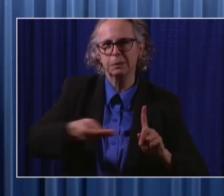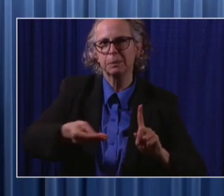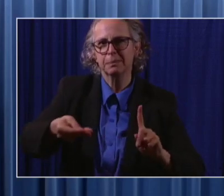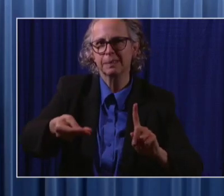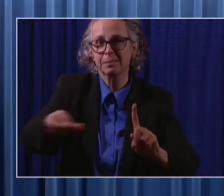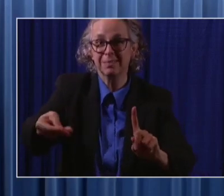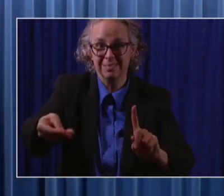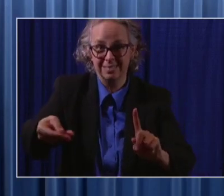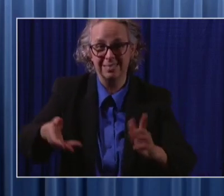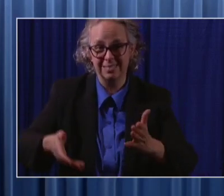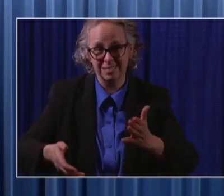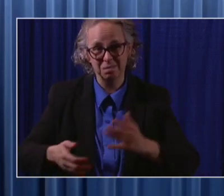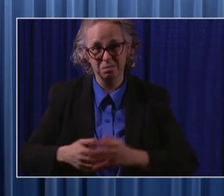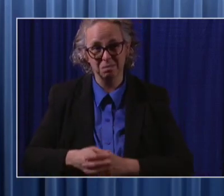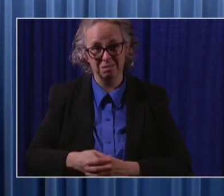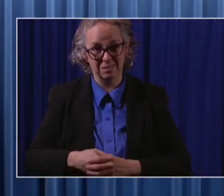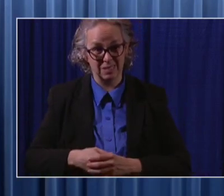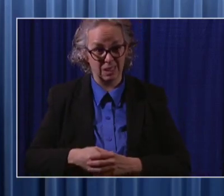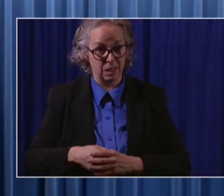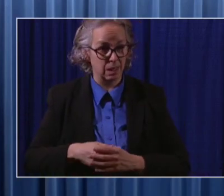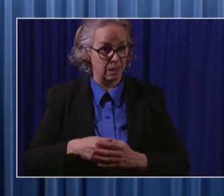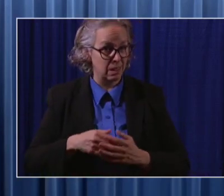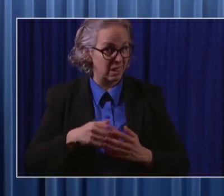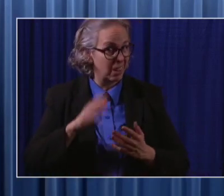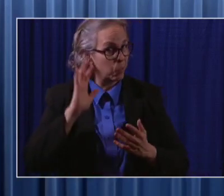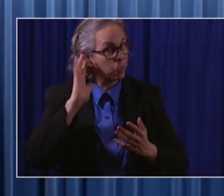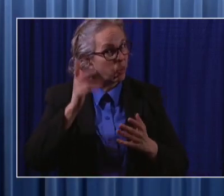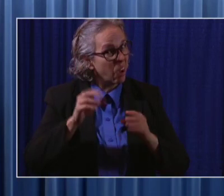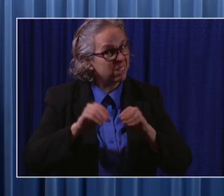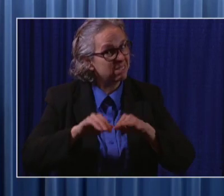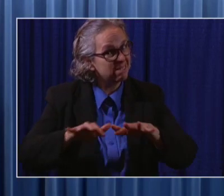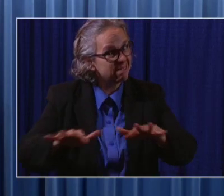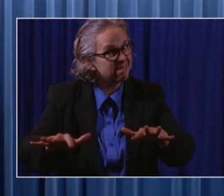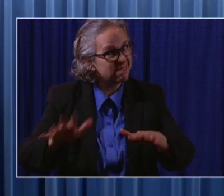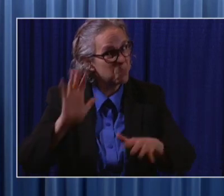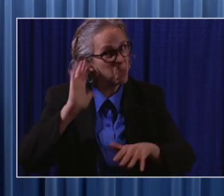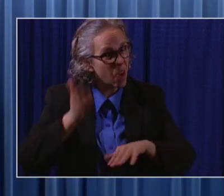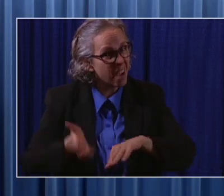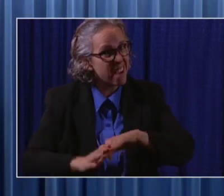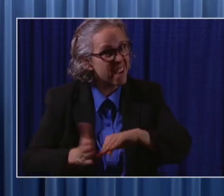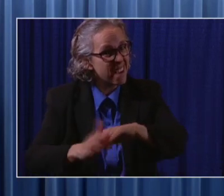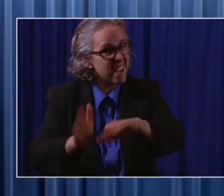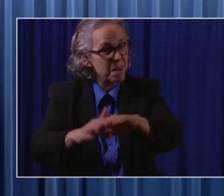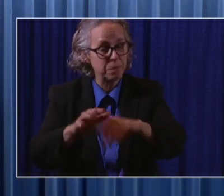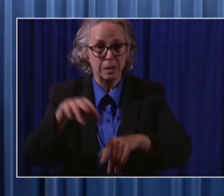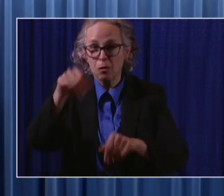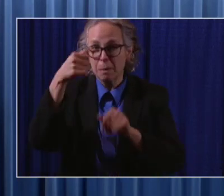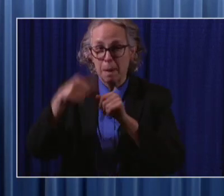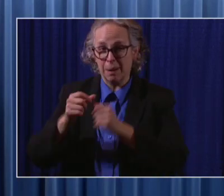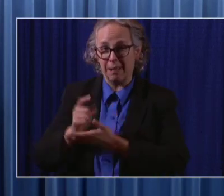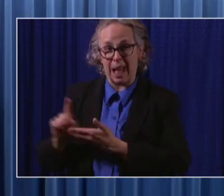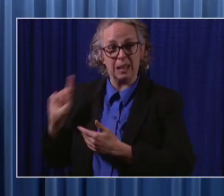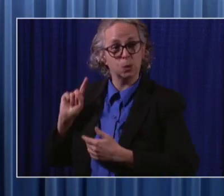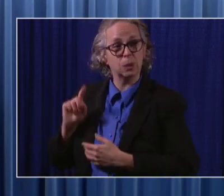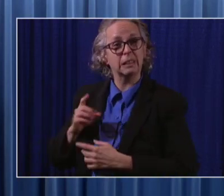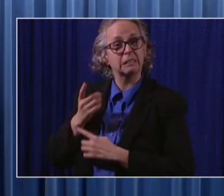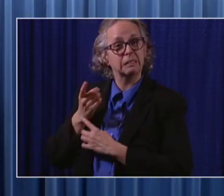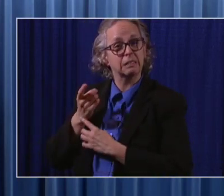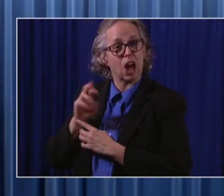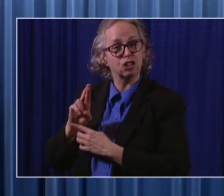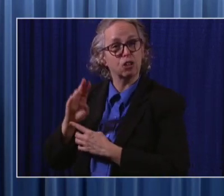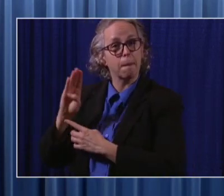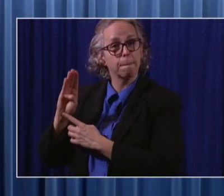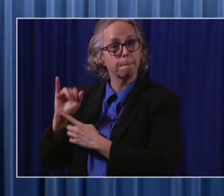will continue. As Dr. Birx told me this last weekend, Dr. Birx from the White House, Trump administration, told me, she